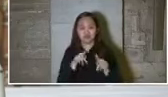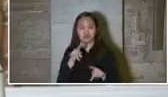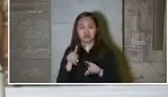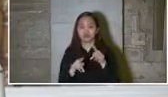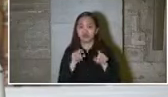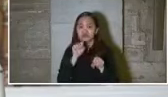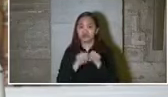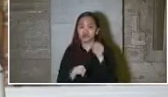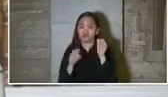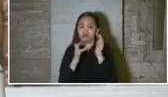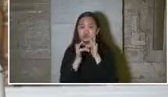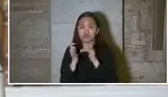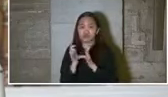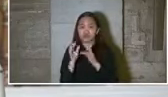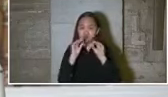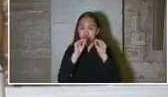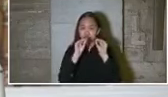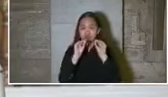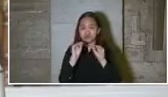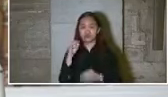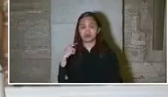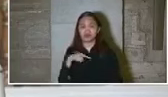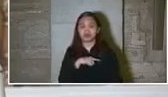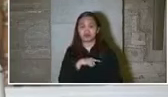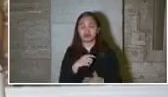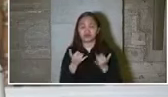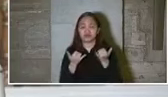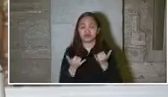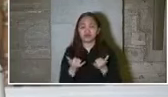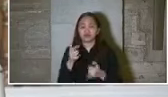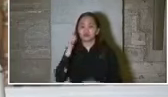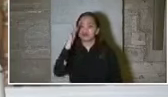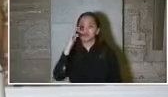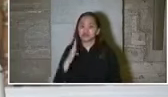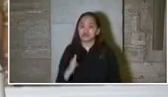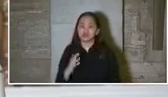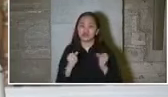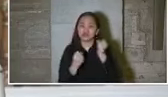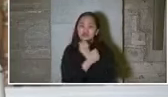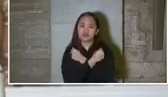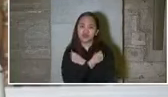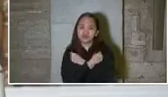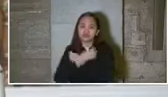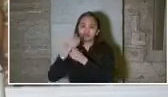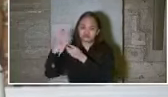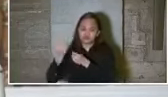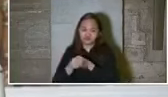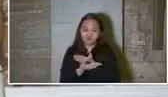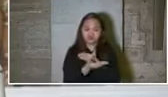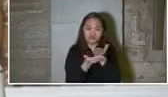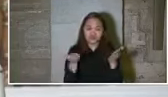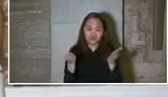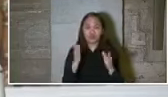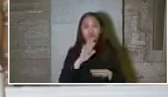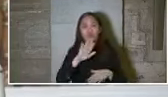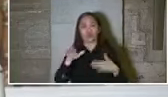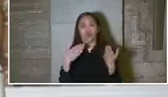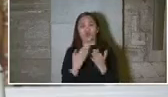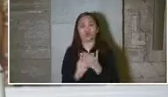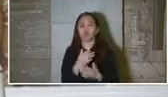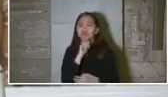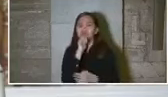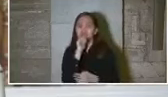So Jesus teaches us today that God's love is given to us not